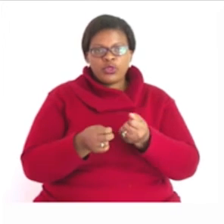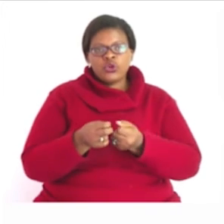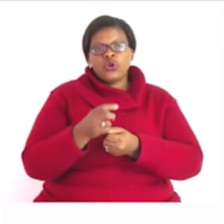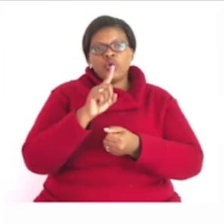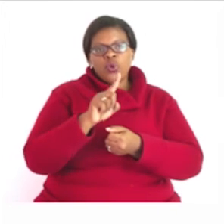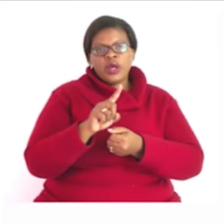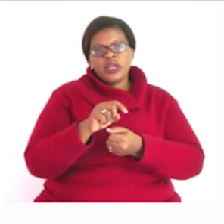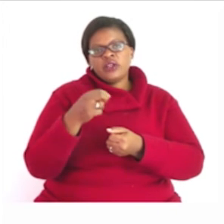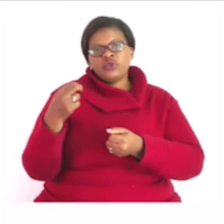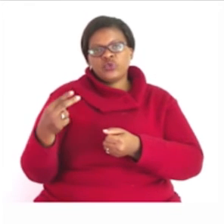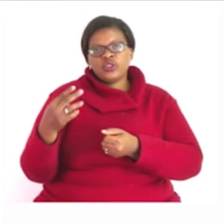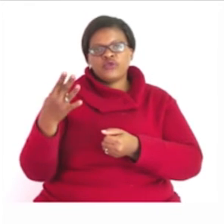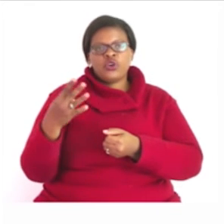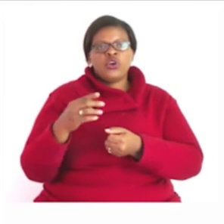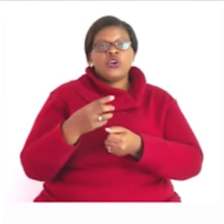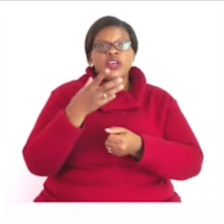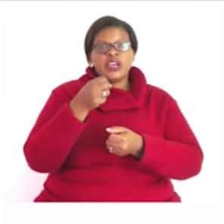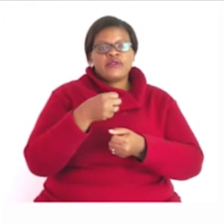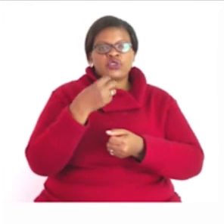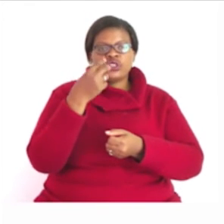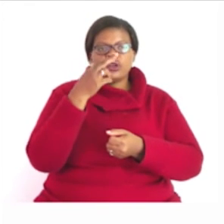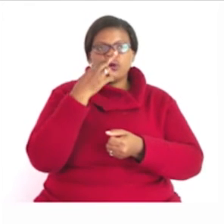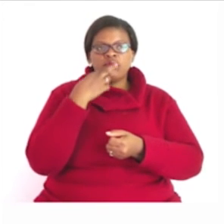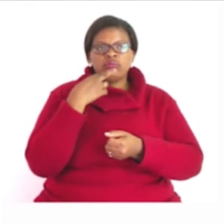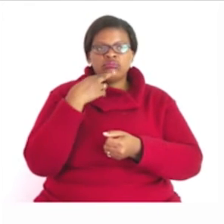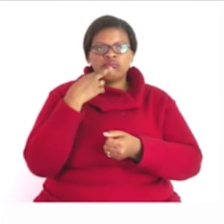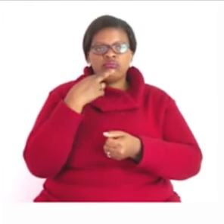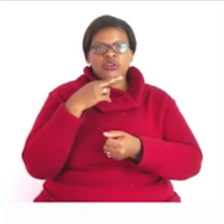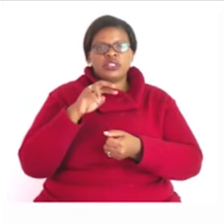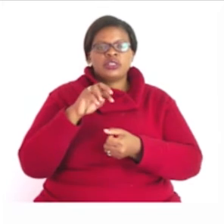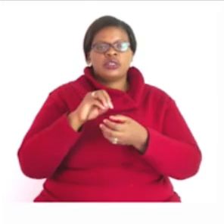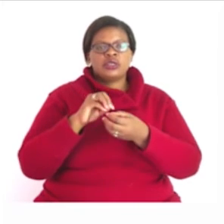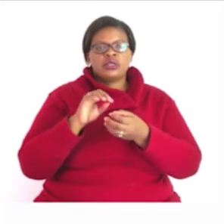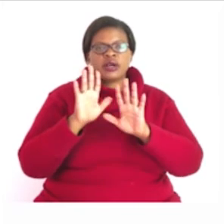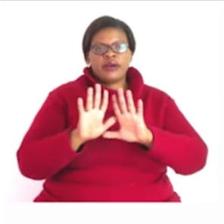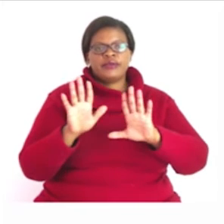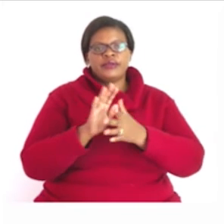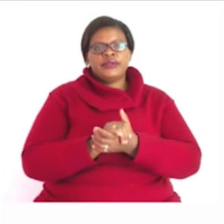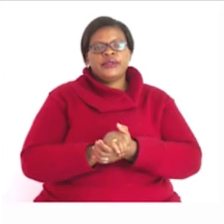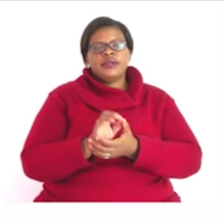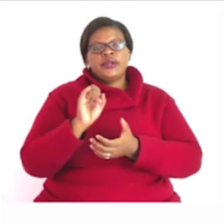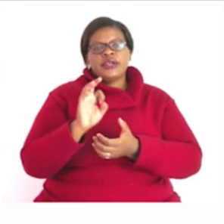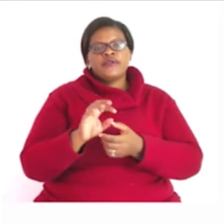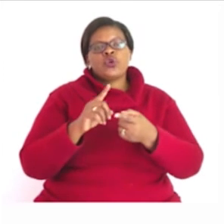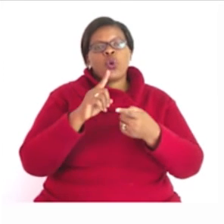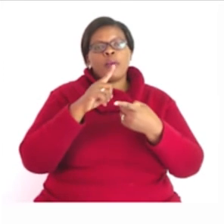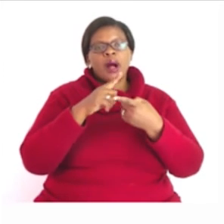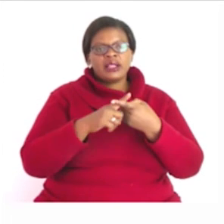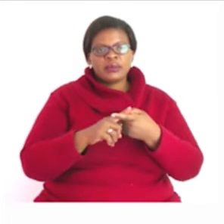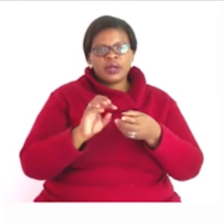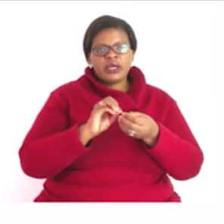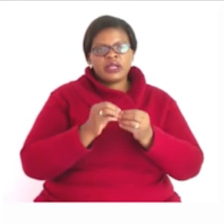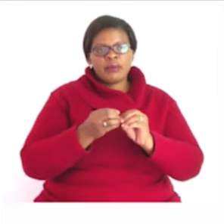24, they are in the red color of the rainbow. And if you take 1 multiplied by 24, it